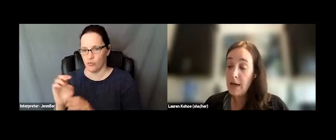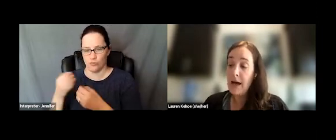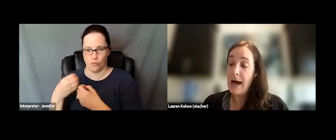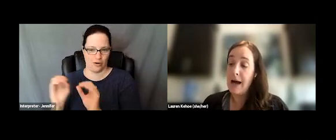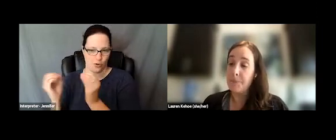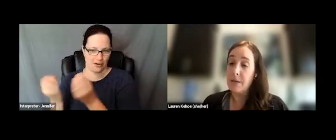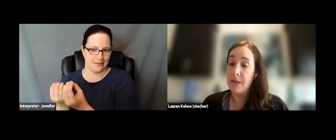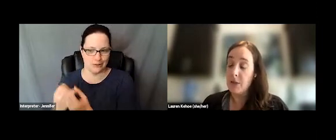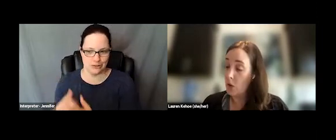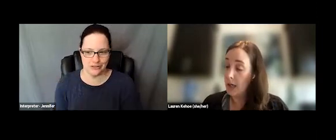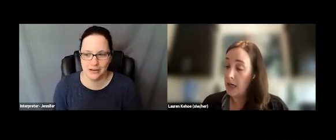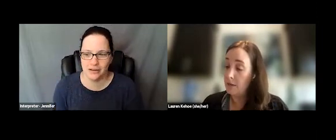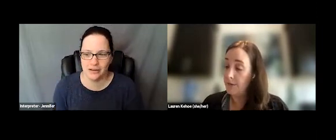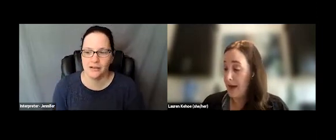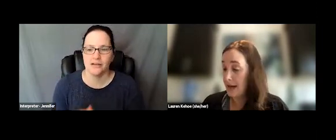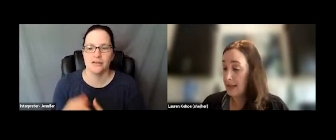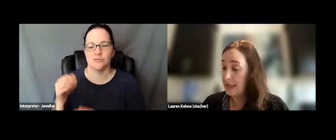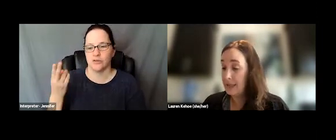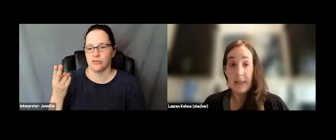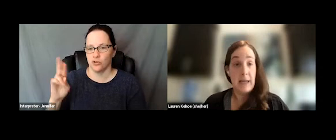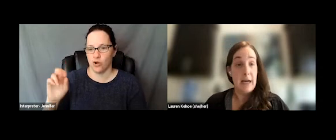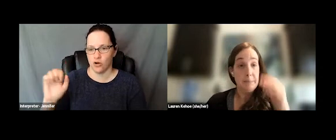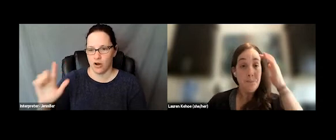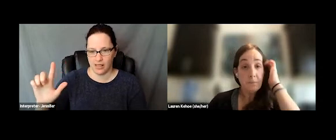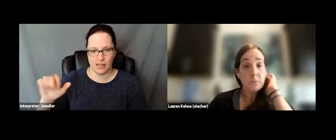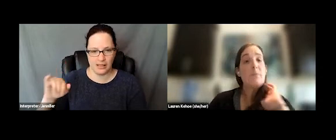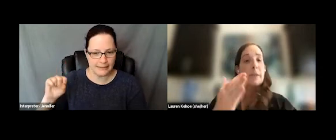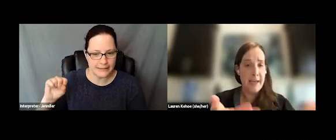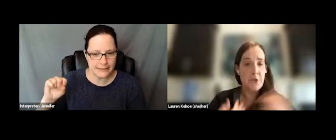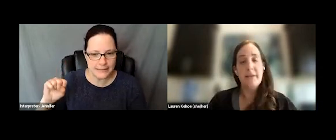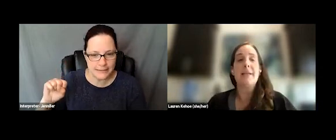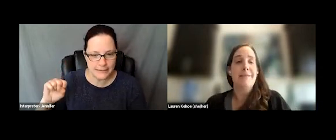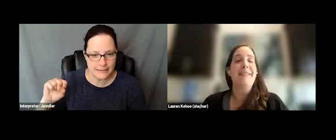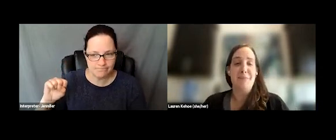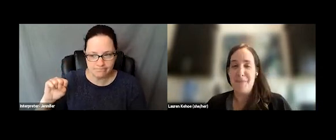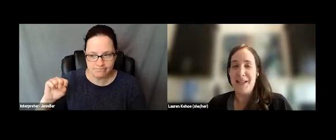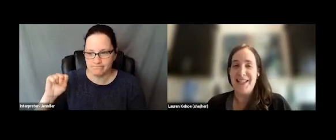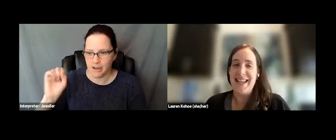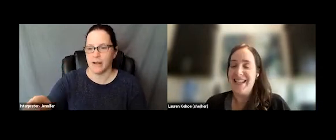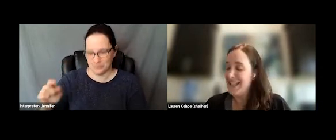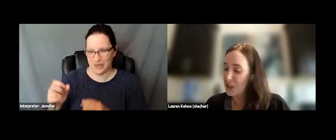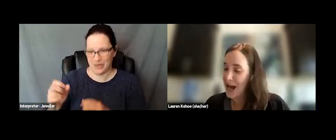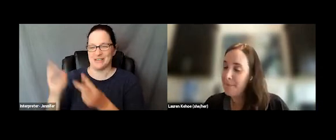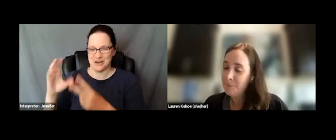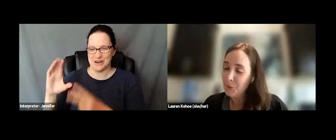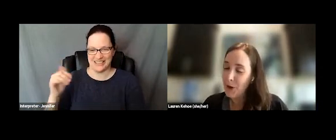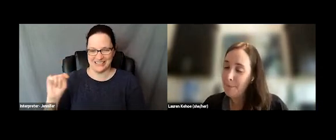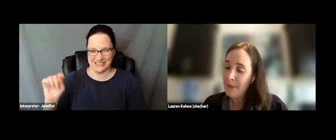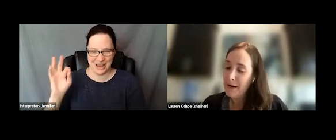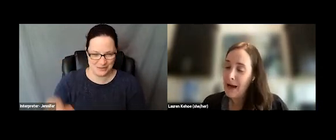interested. But the URL for that is, thank you, the link is being pasted again into the